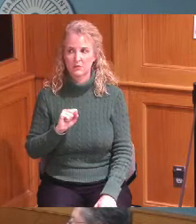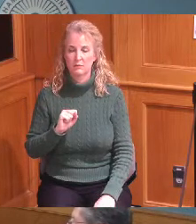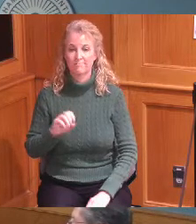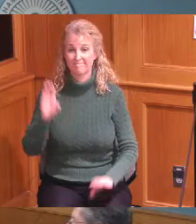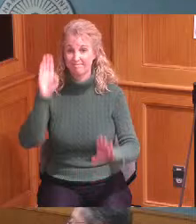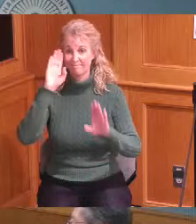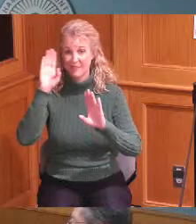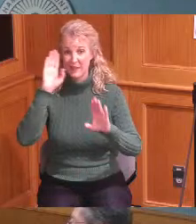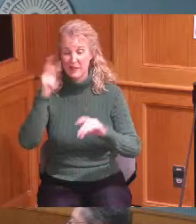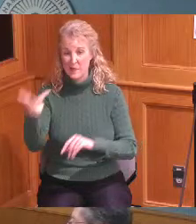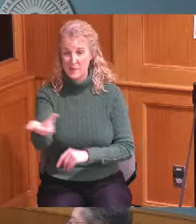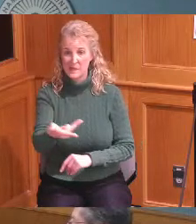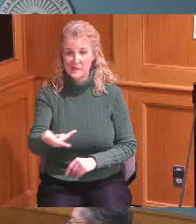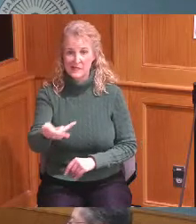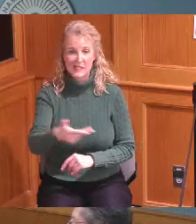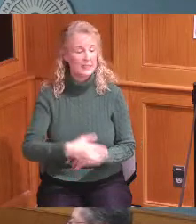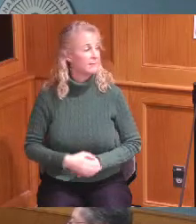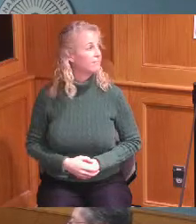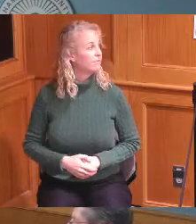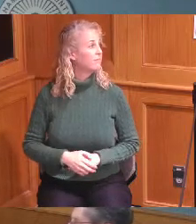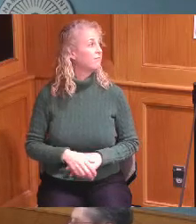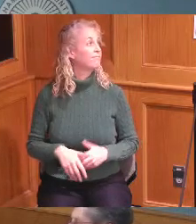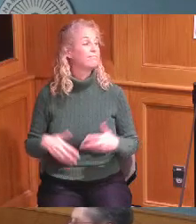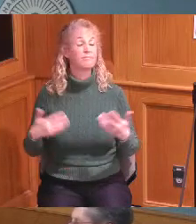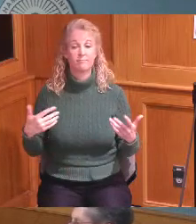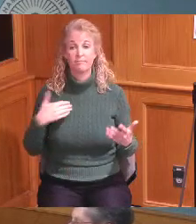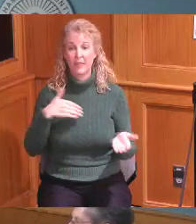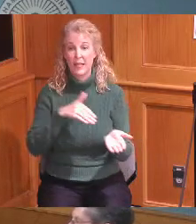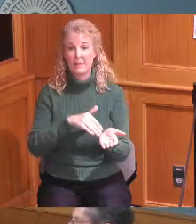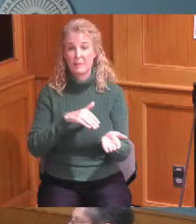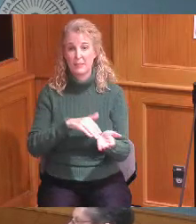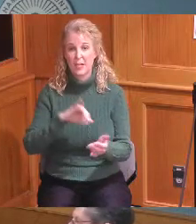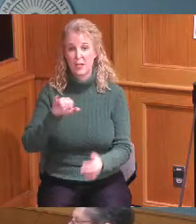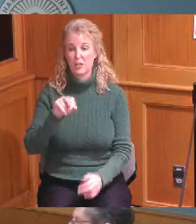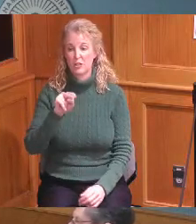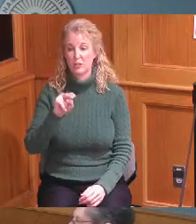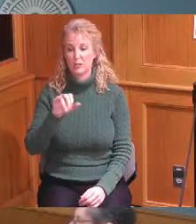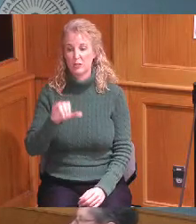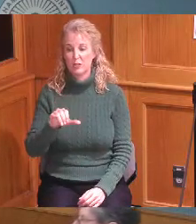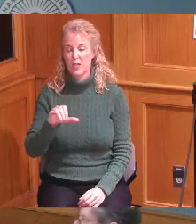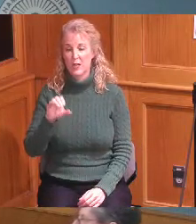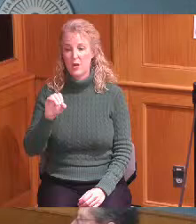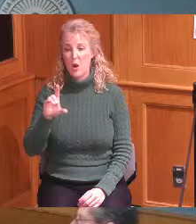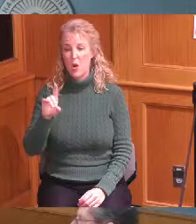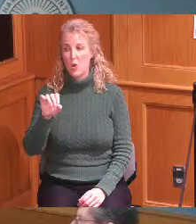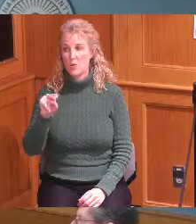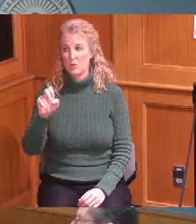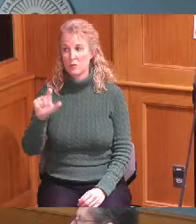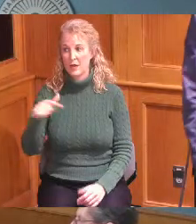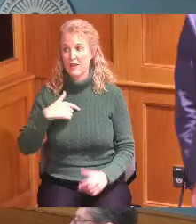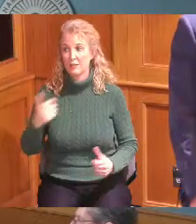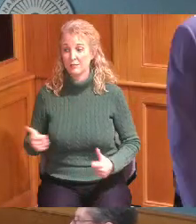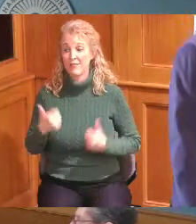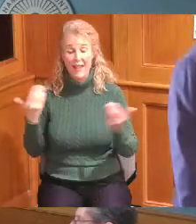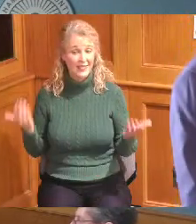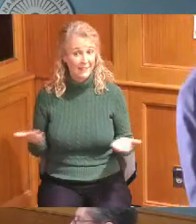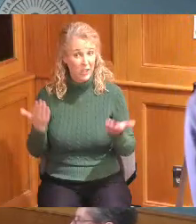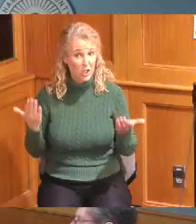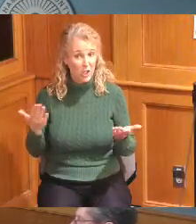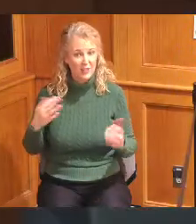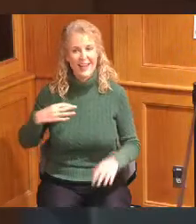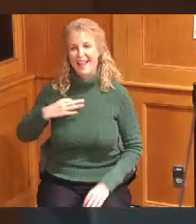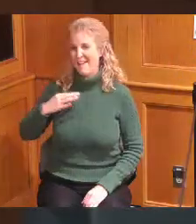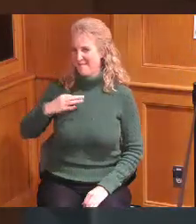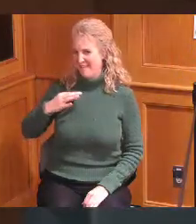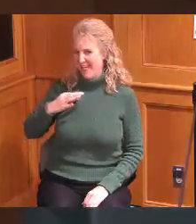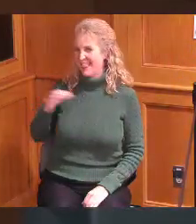Hello, commissioners. So I'm Dr. Jenny O'Donnell. I'm a taxpayer in Hamilton County and a volunteer on the